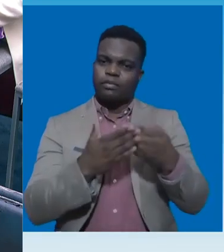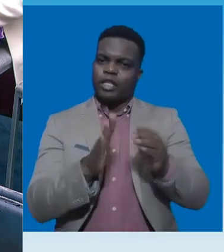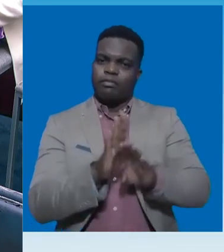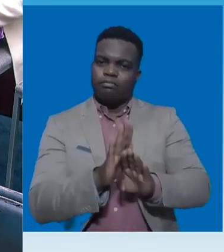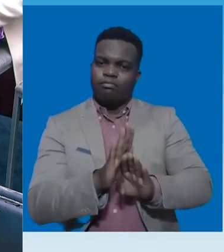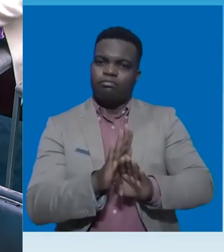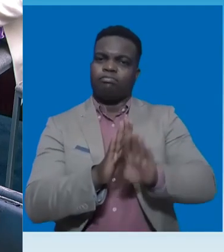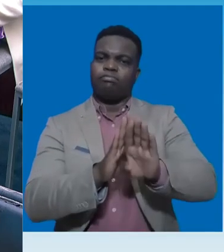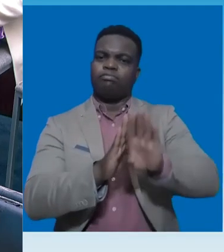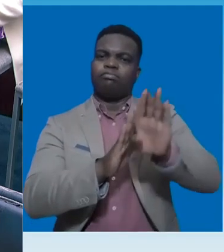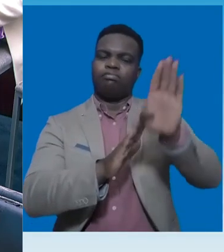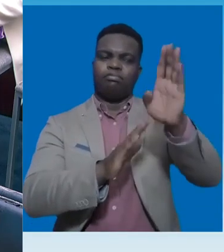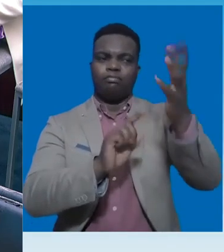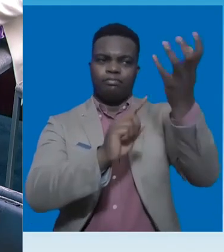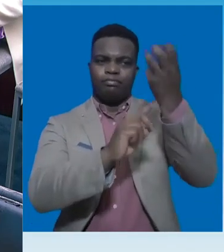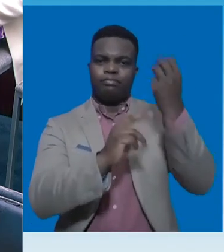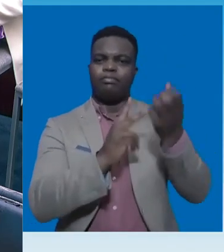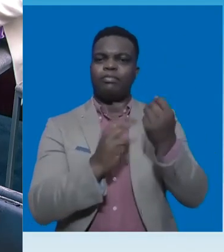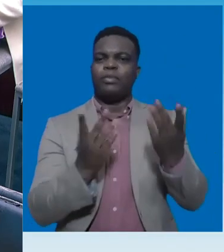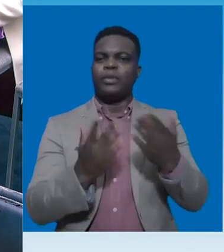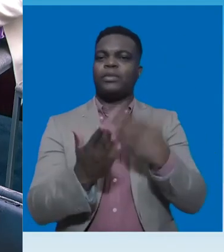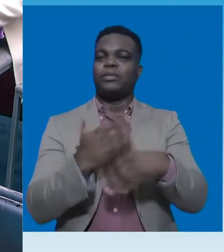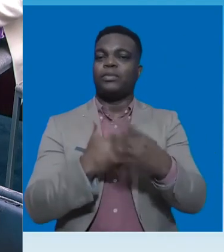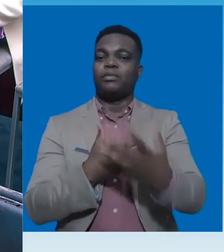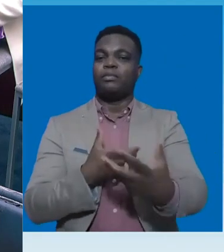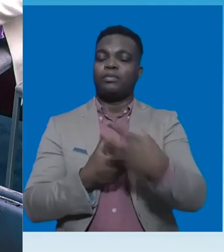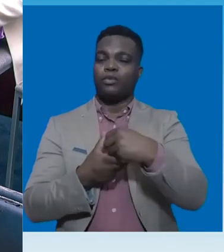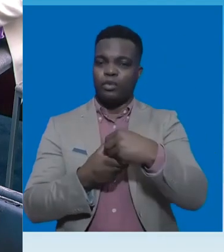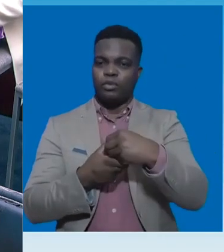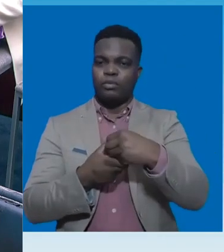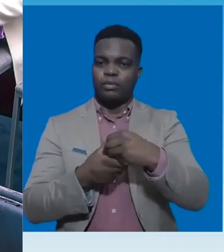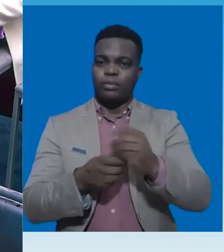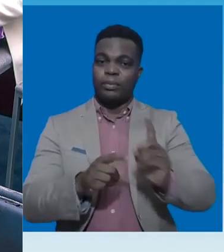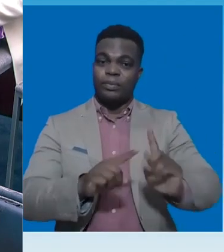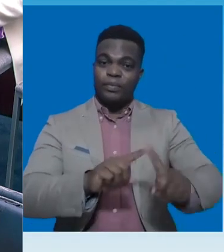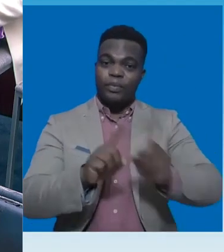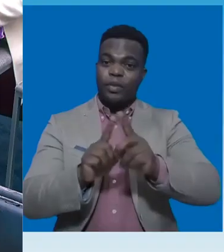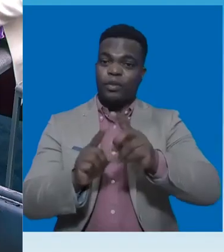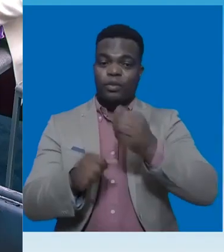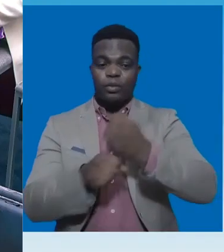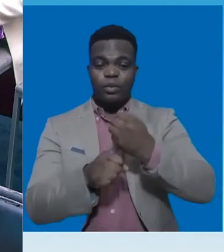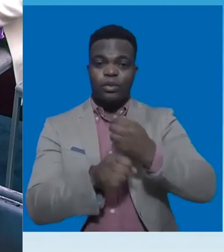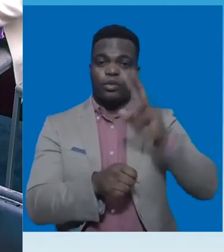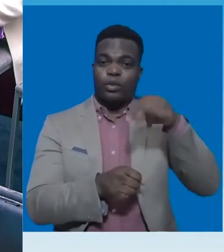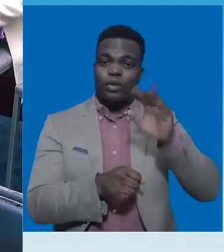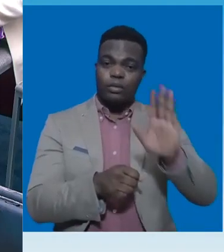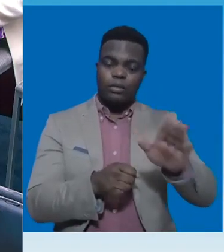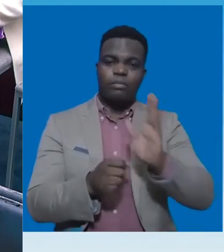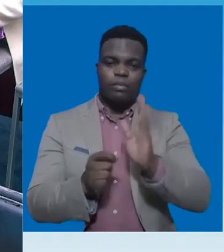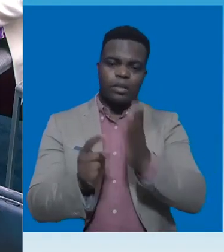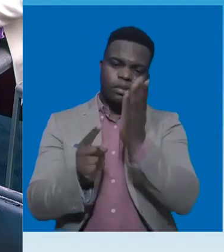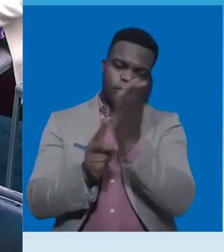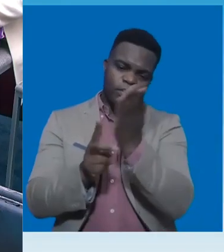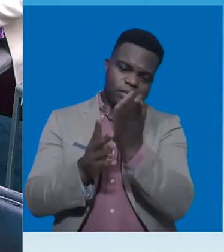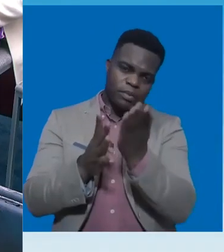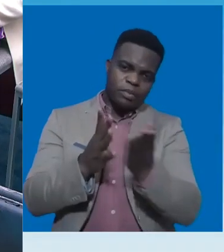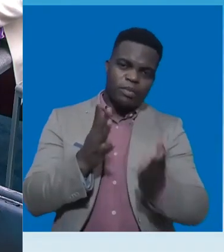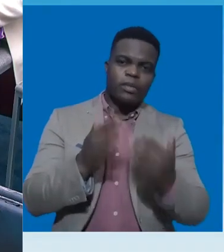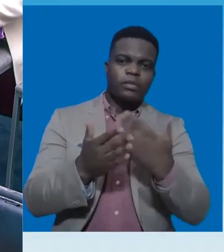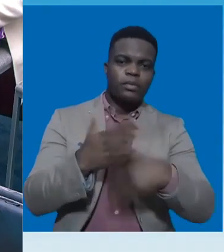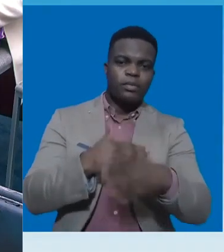and operations of the United Nations. The title of today's event, Celebrating Progress, Accelerating Action,